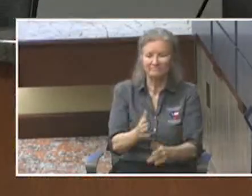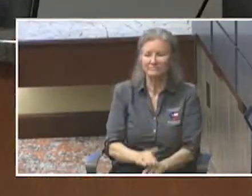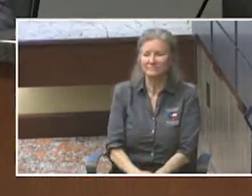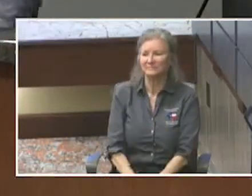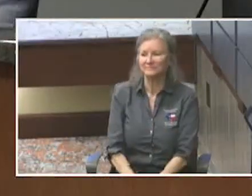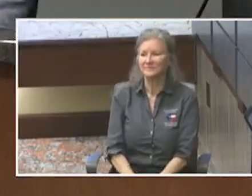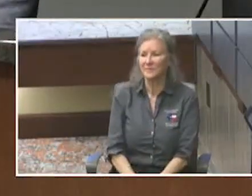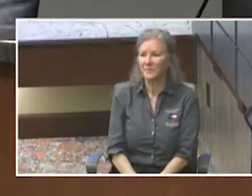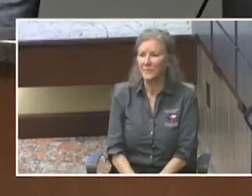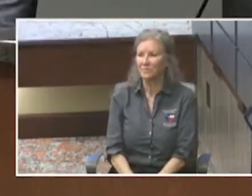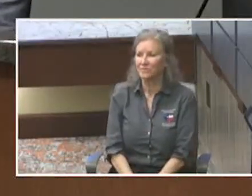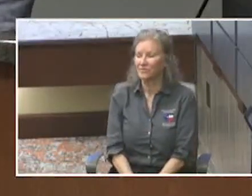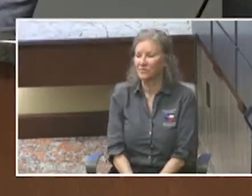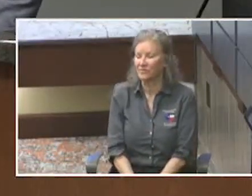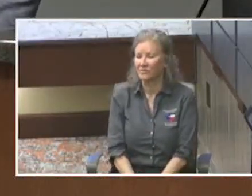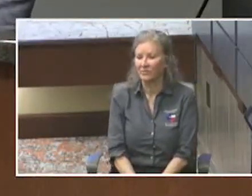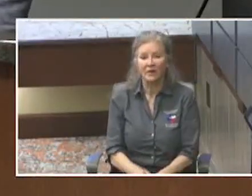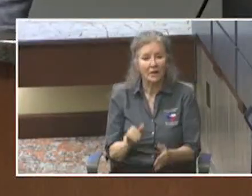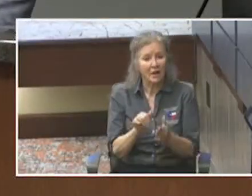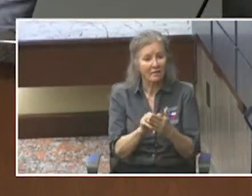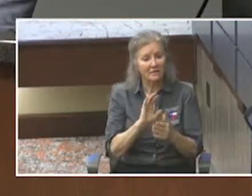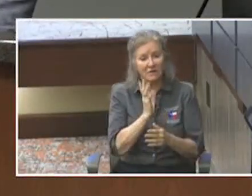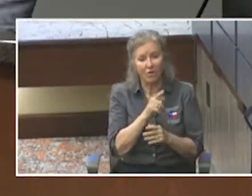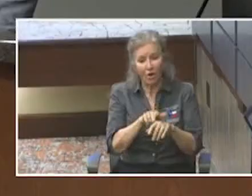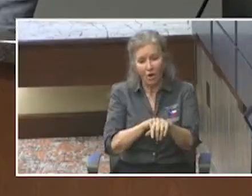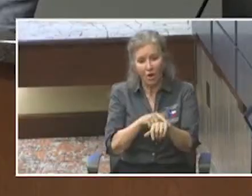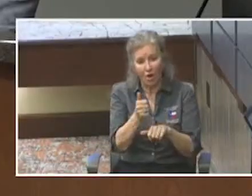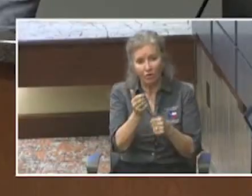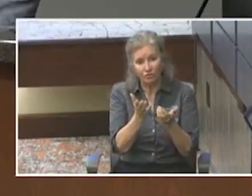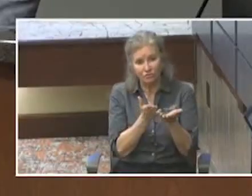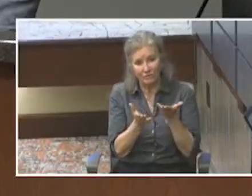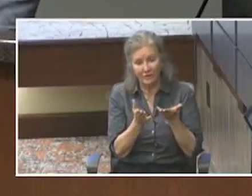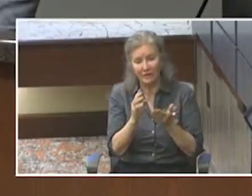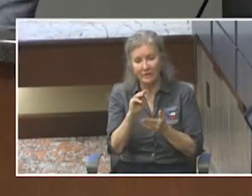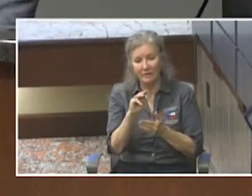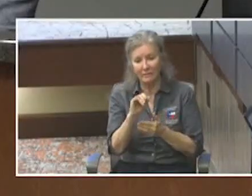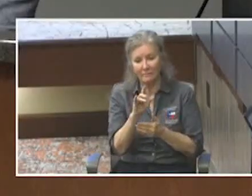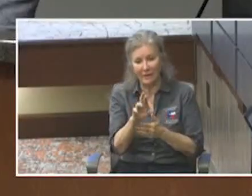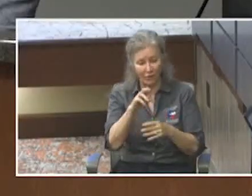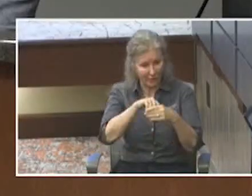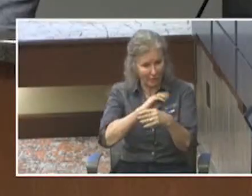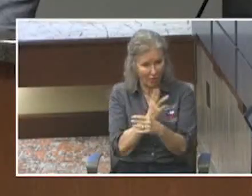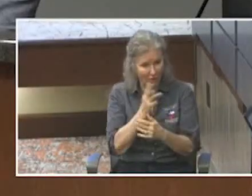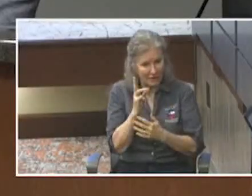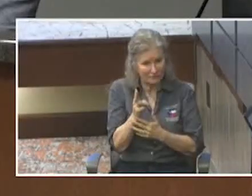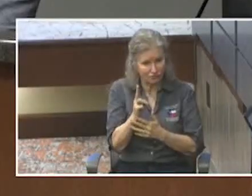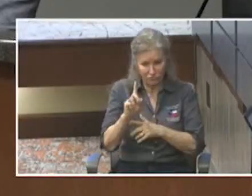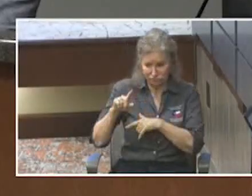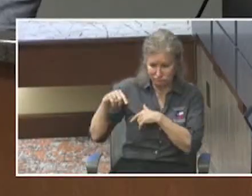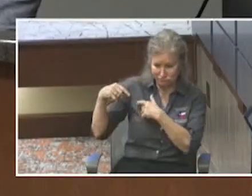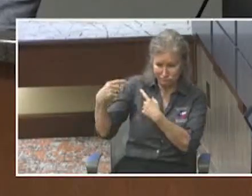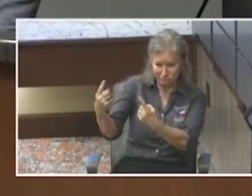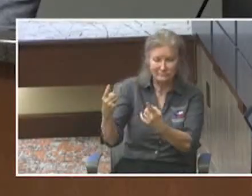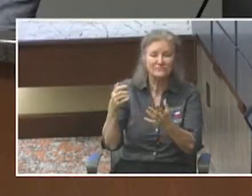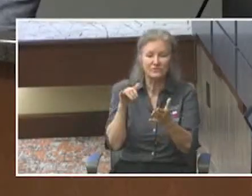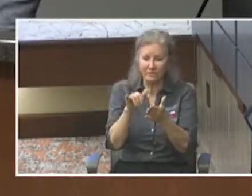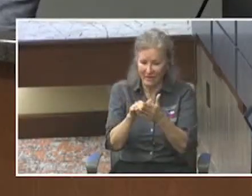Longest serving mayor in the city's history, and I think it's really appropriate to have a cemented legacy piece like this that will stand the test of